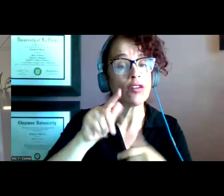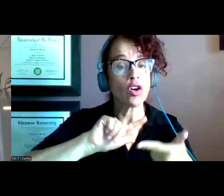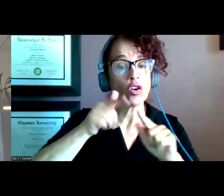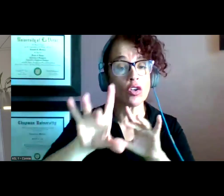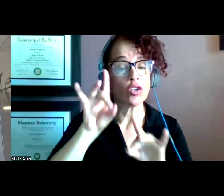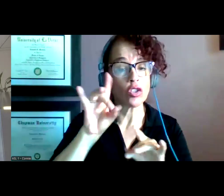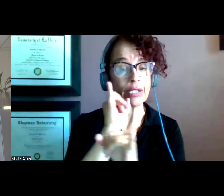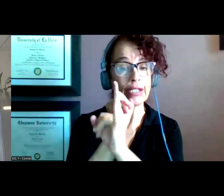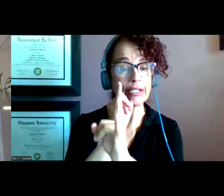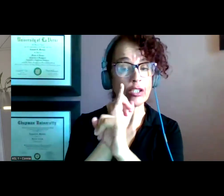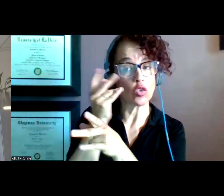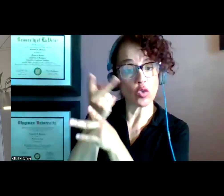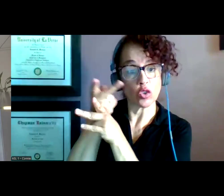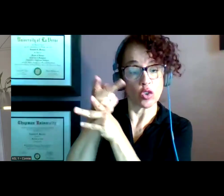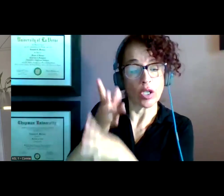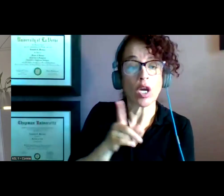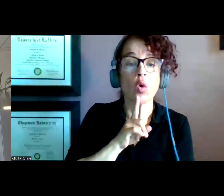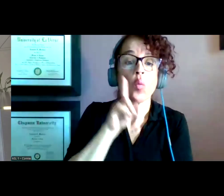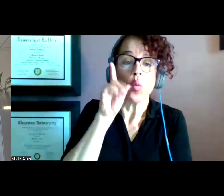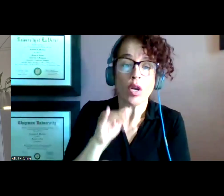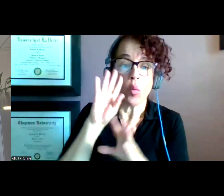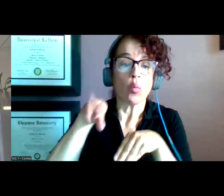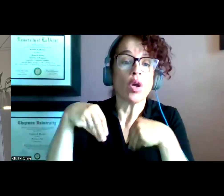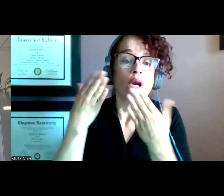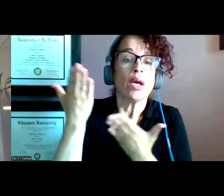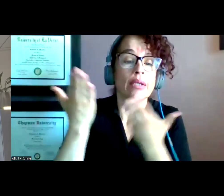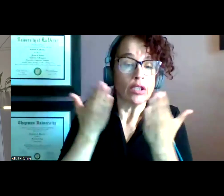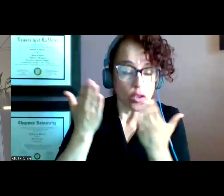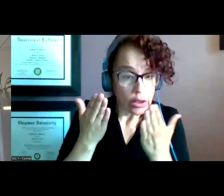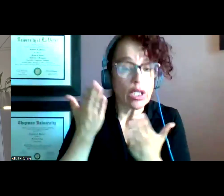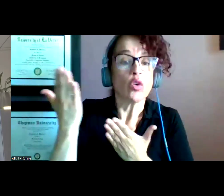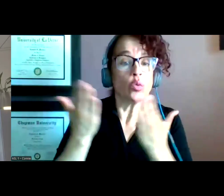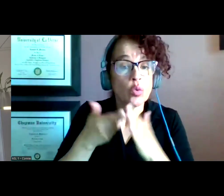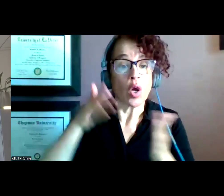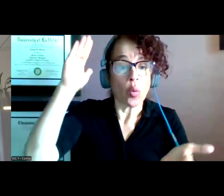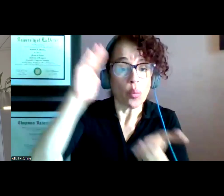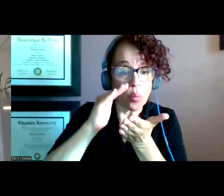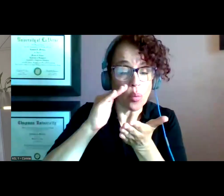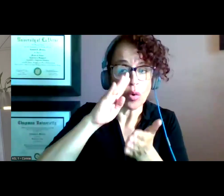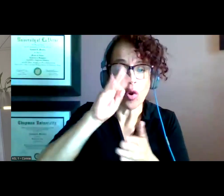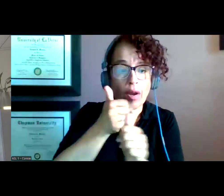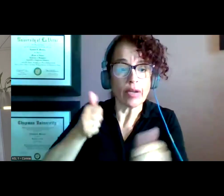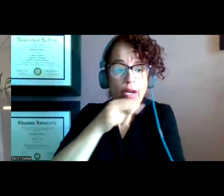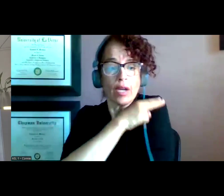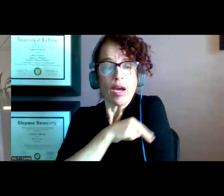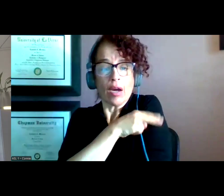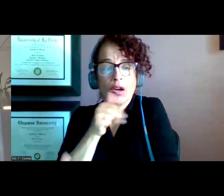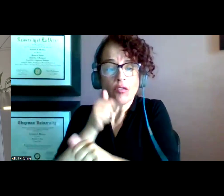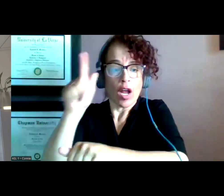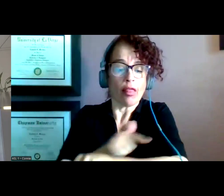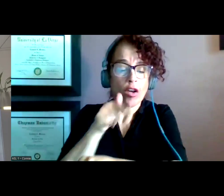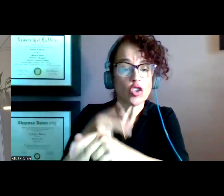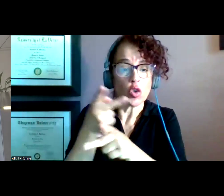to institutional care and really providing services to reduce avoidable hospitalization and long-term